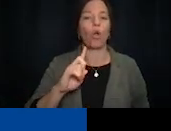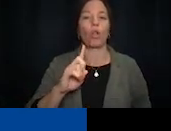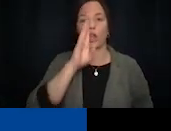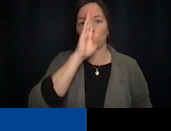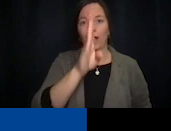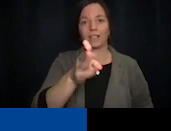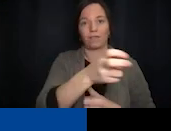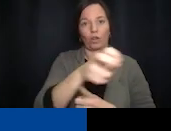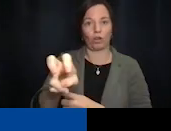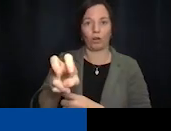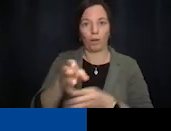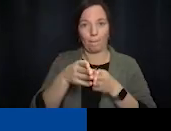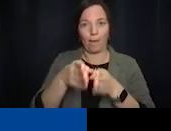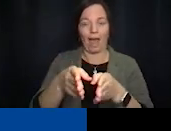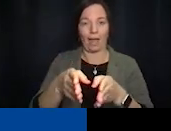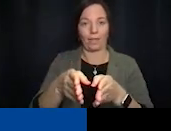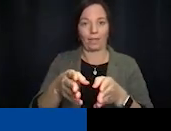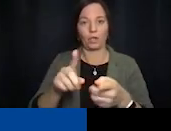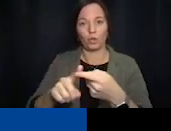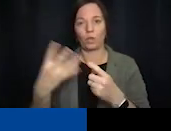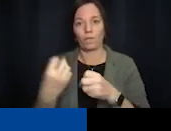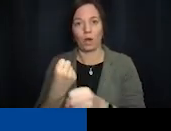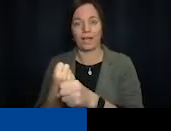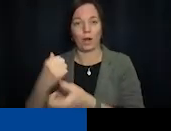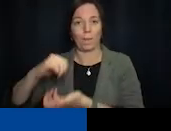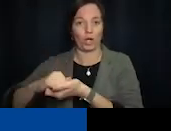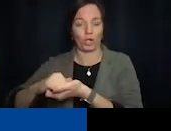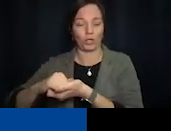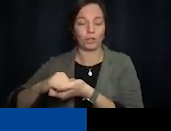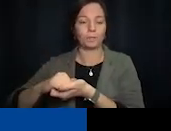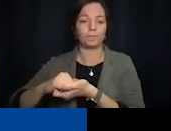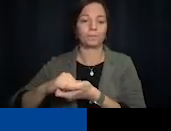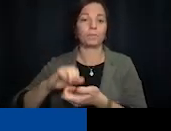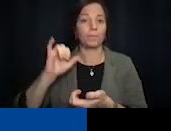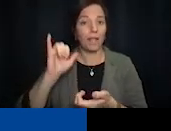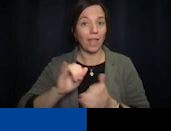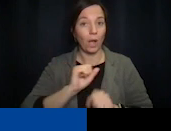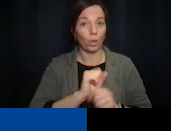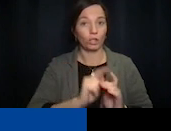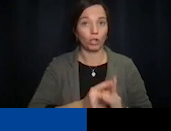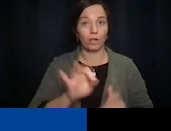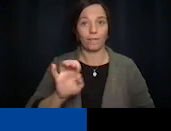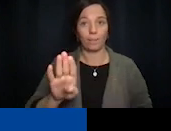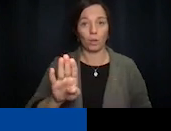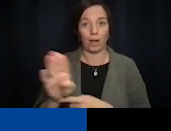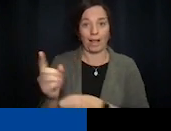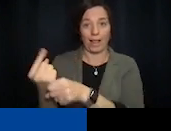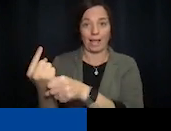in general education to our four-year partners. And that work started February of last